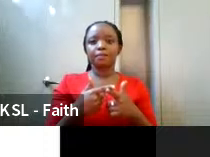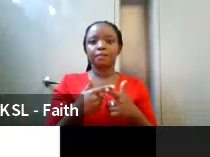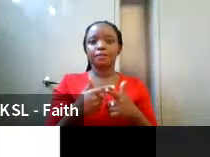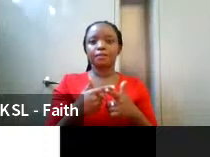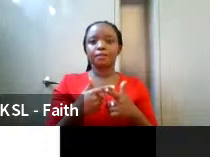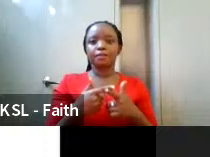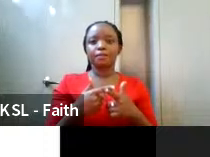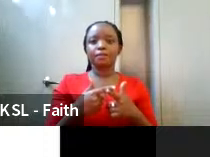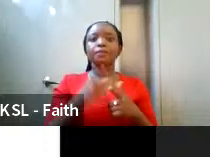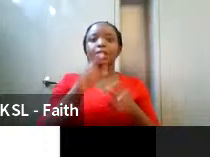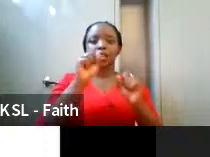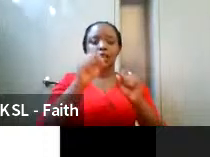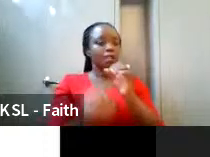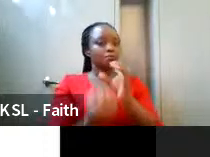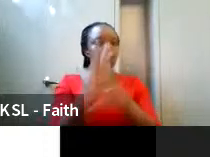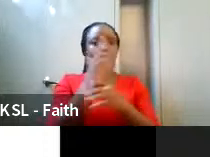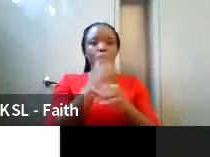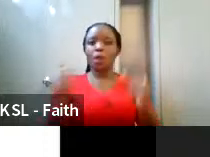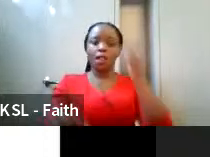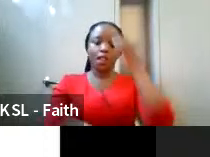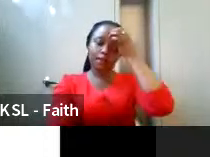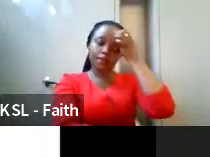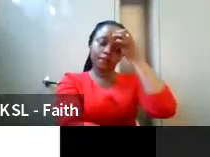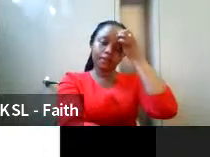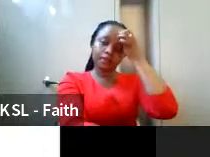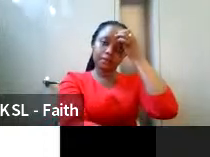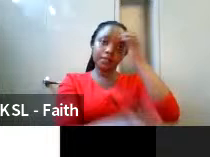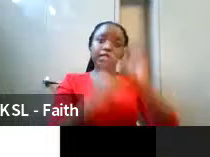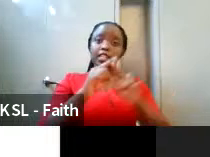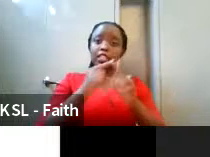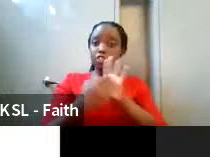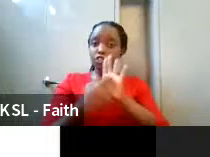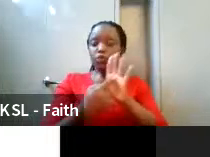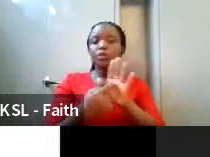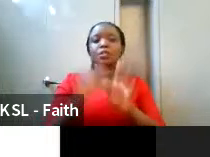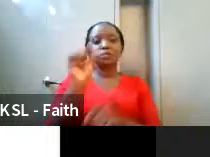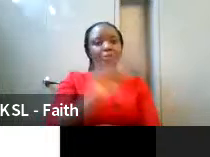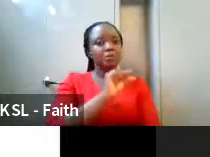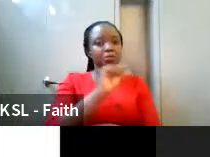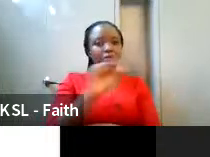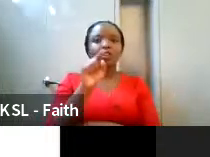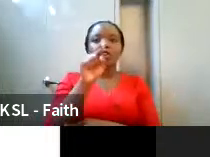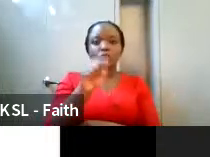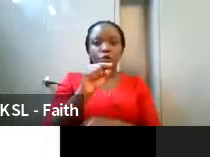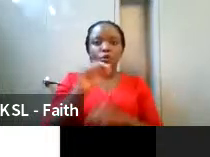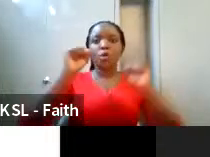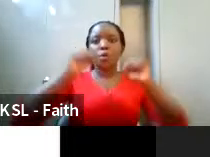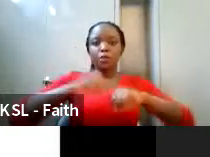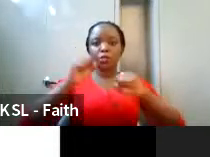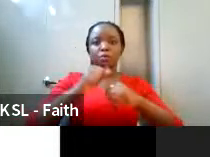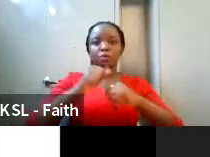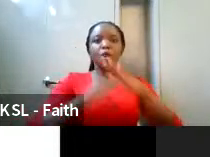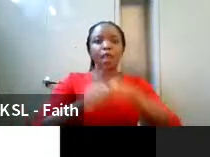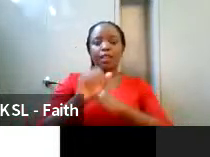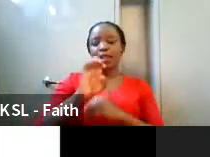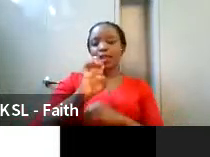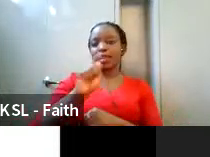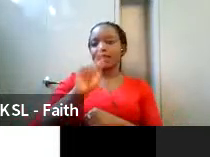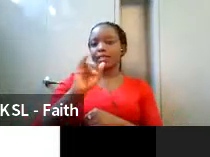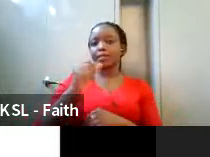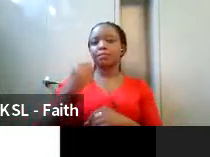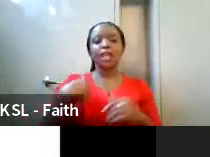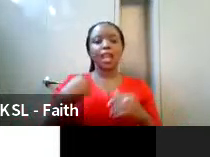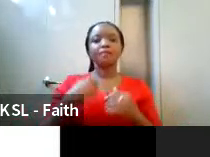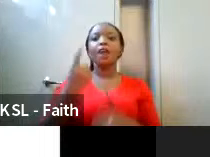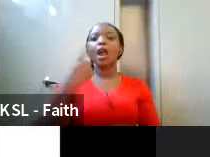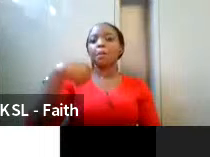is automated. It reflects immediately you have been able to onboard on eTIMS, and we have approved the